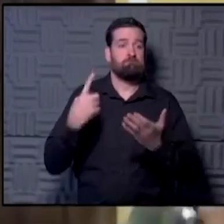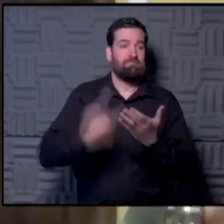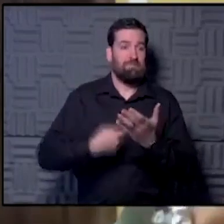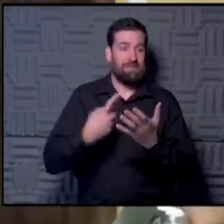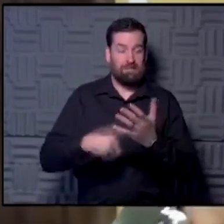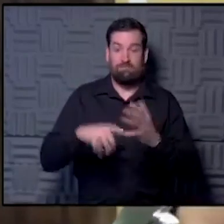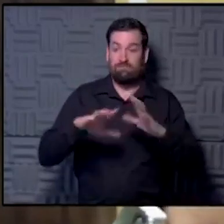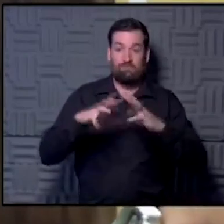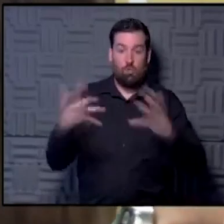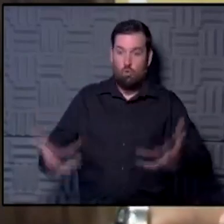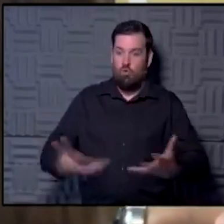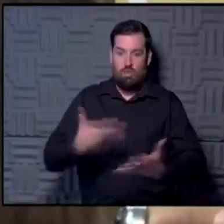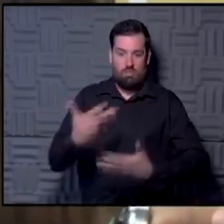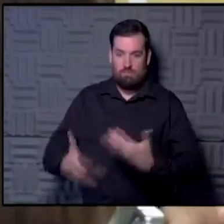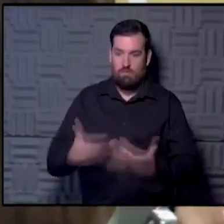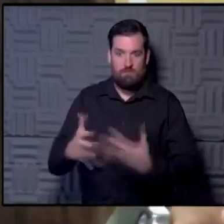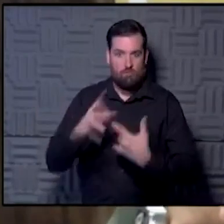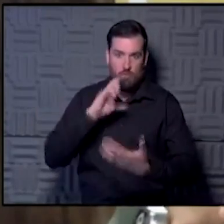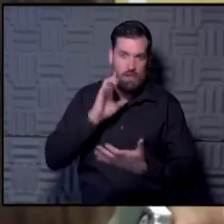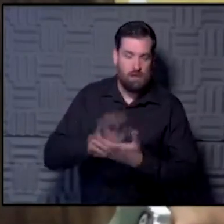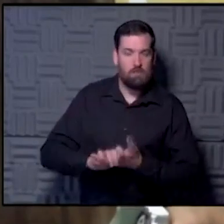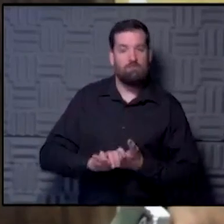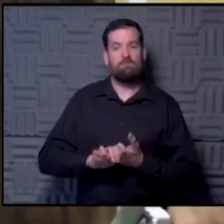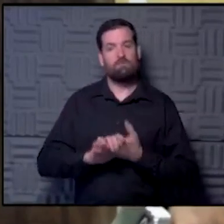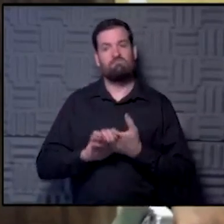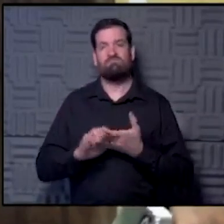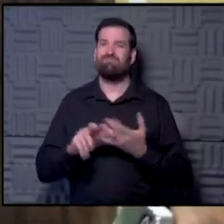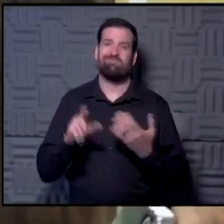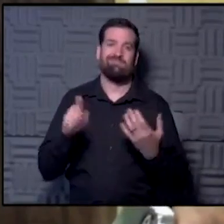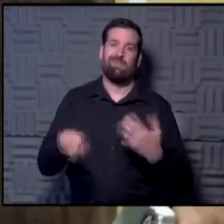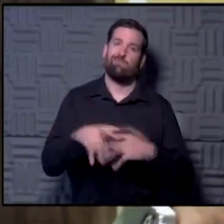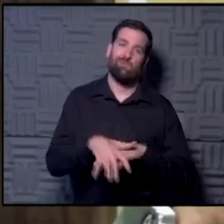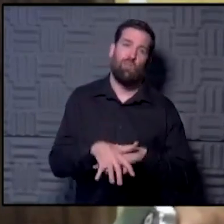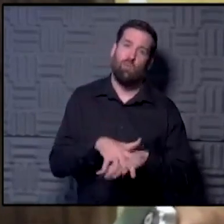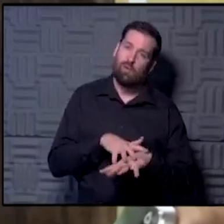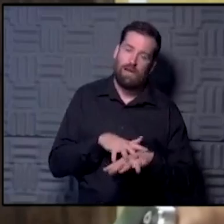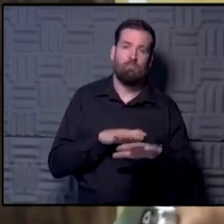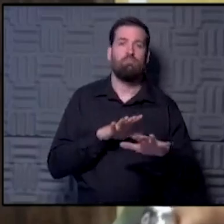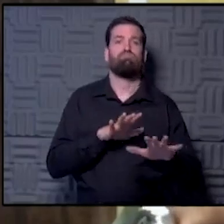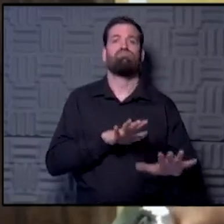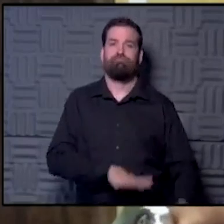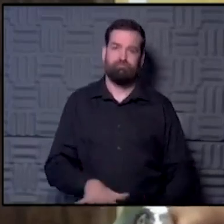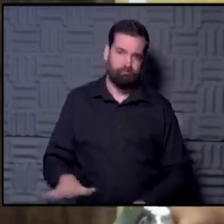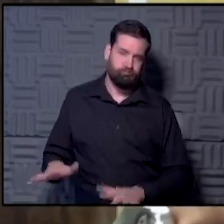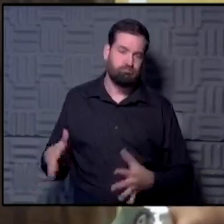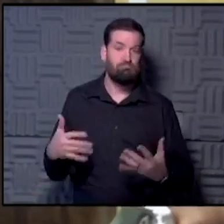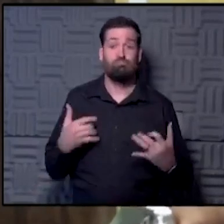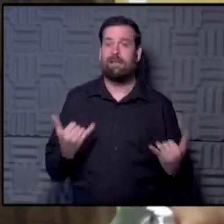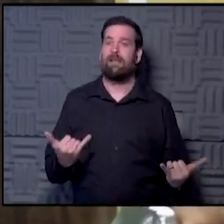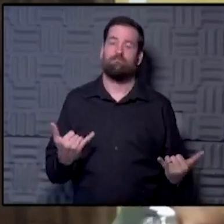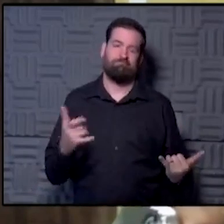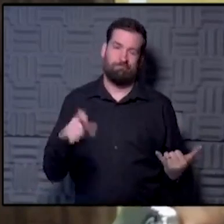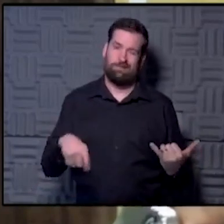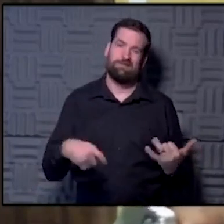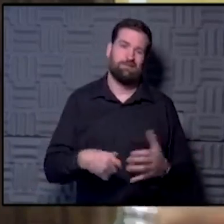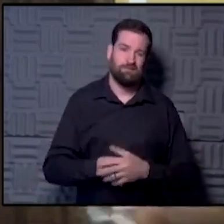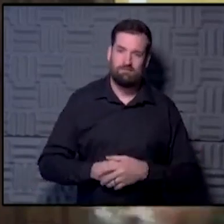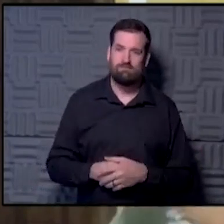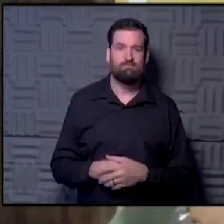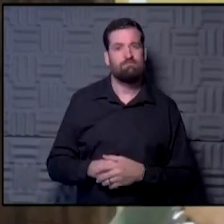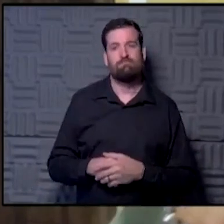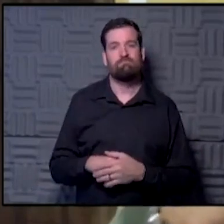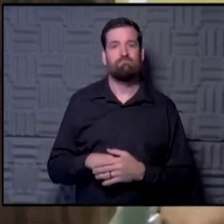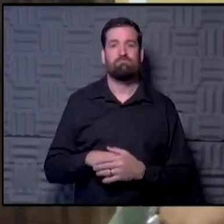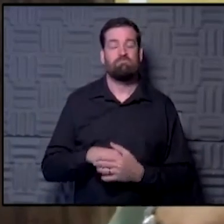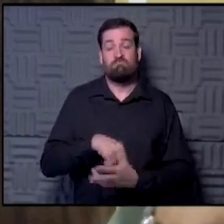it whatever you believe in, sometimes forces us to slow down. And that certainly is the case now. How do we make sure that we're